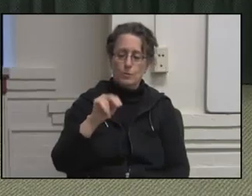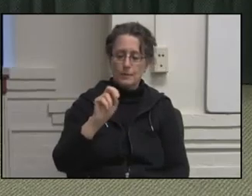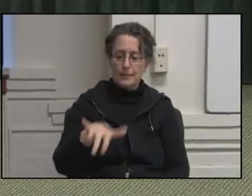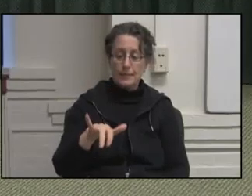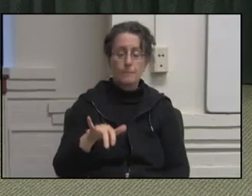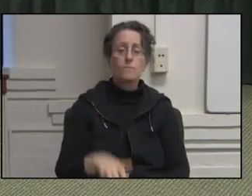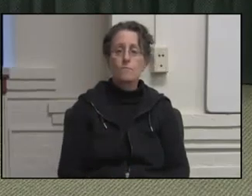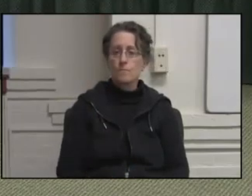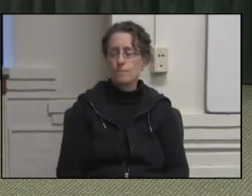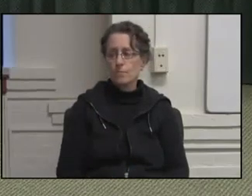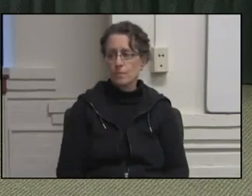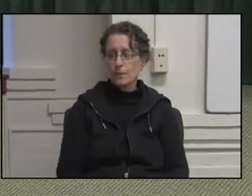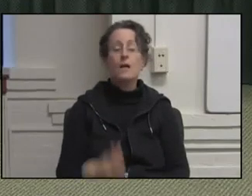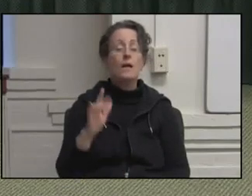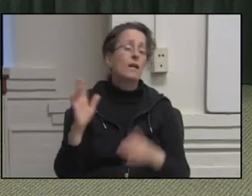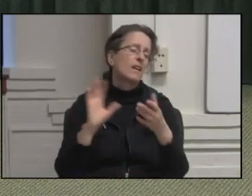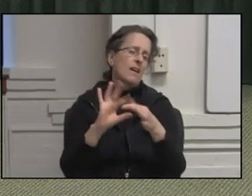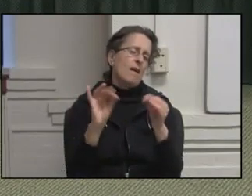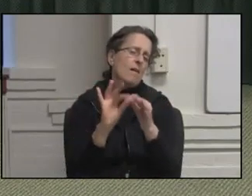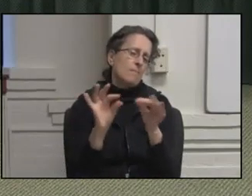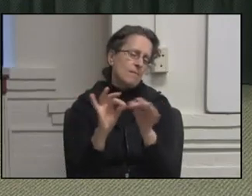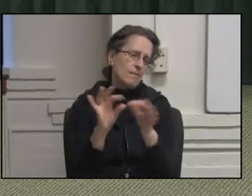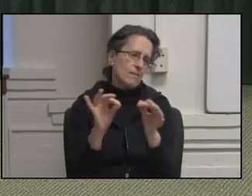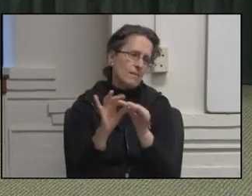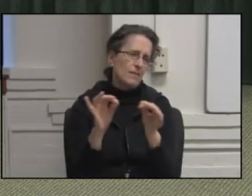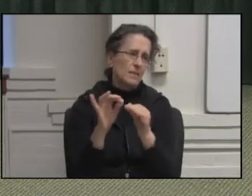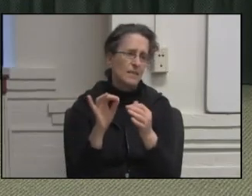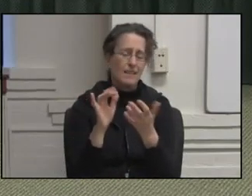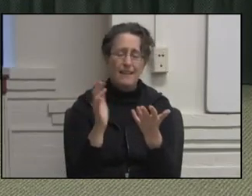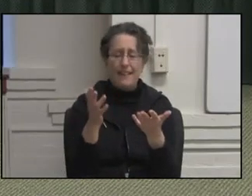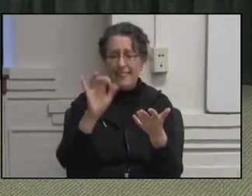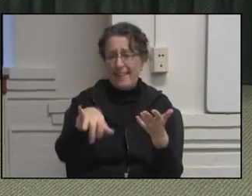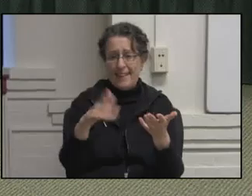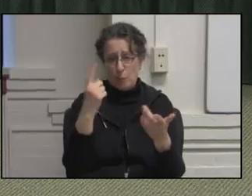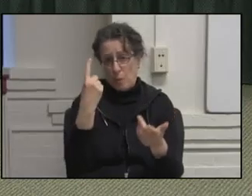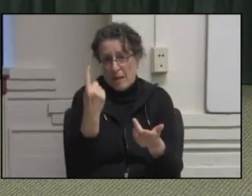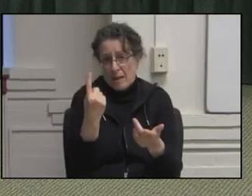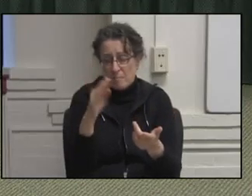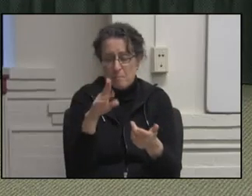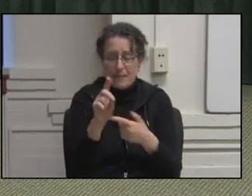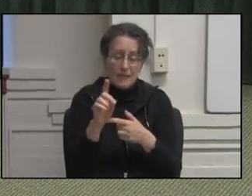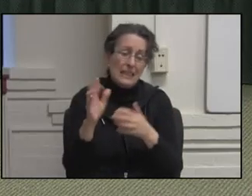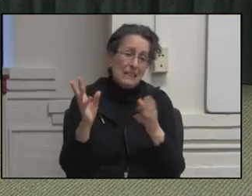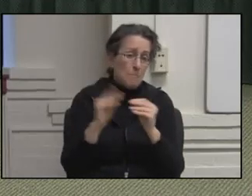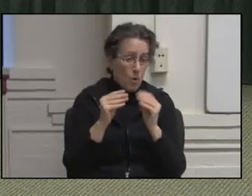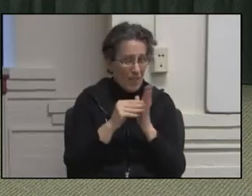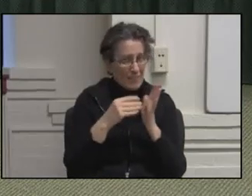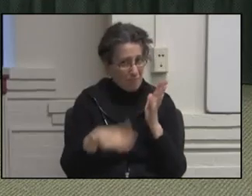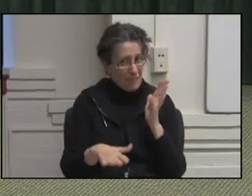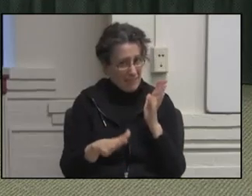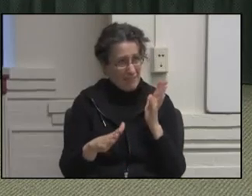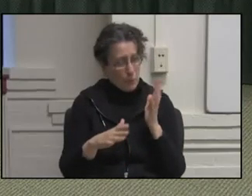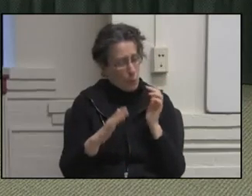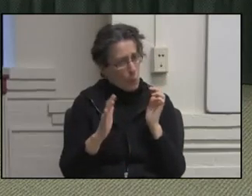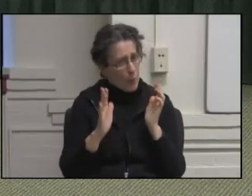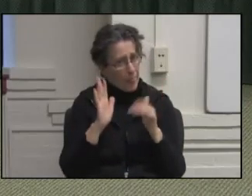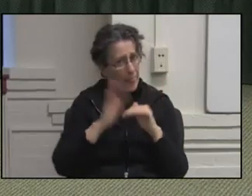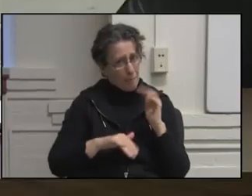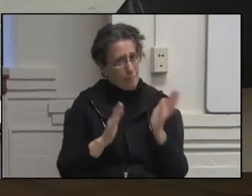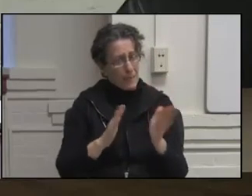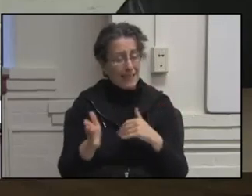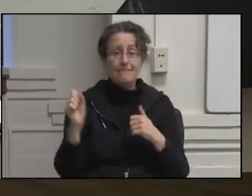Thanks. Just a comment, I guess, because you can't do too much about it, but it is a little more expensive than we expected, right? Yeah, our